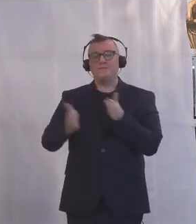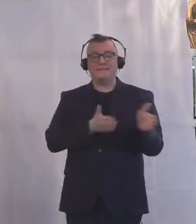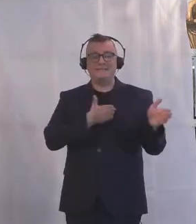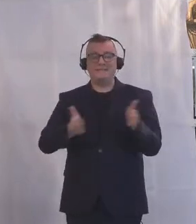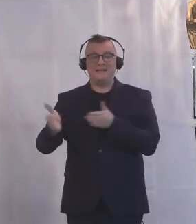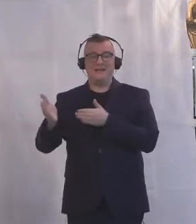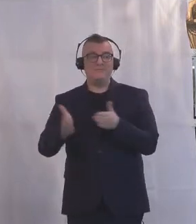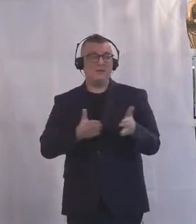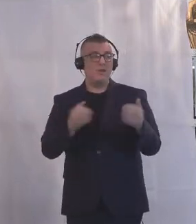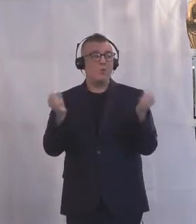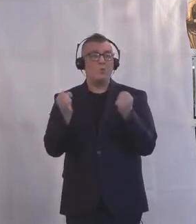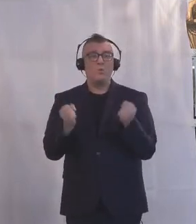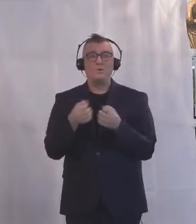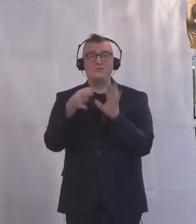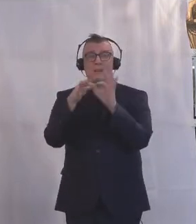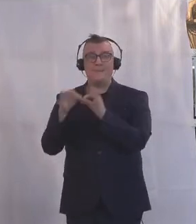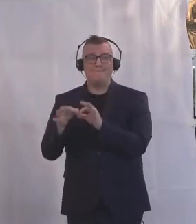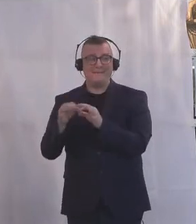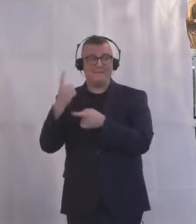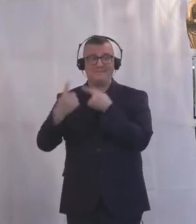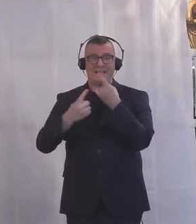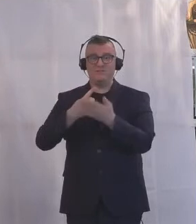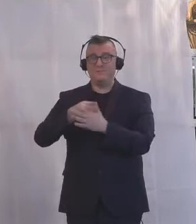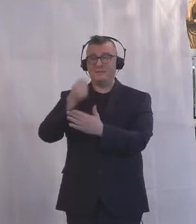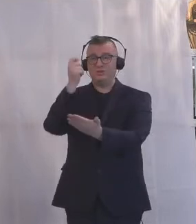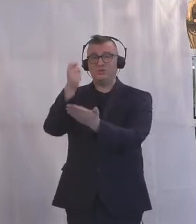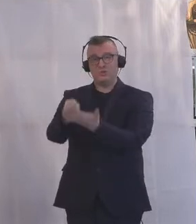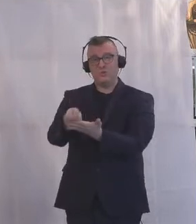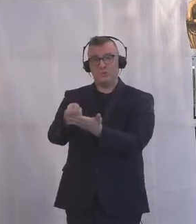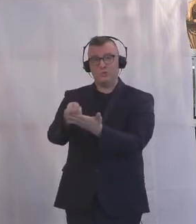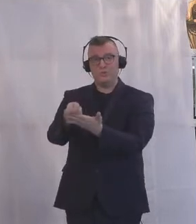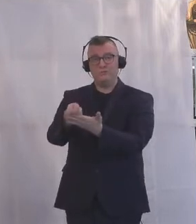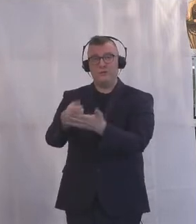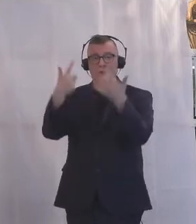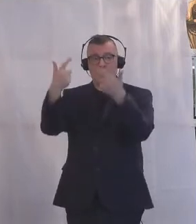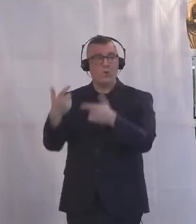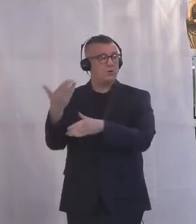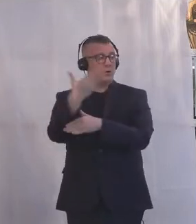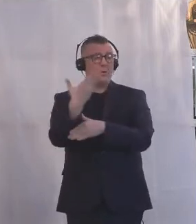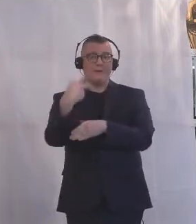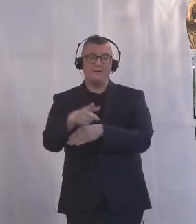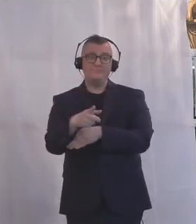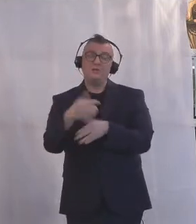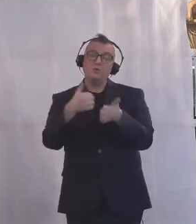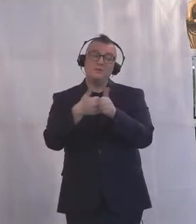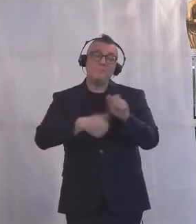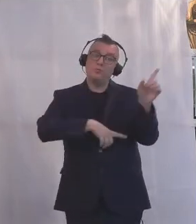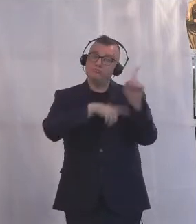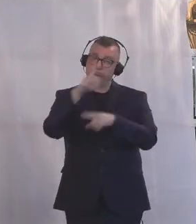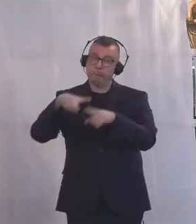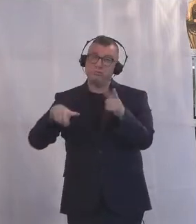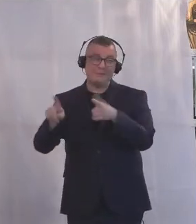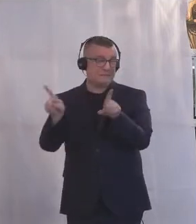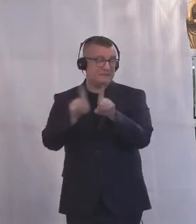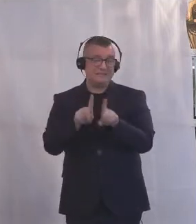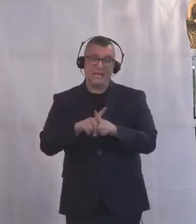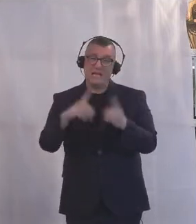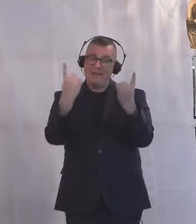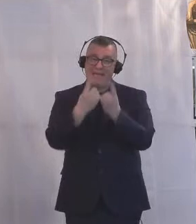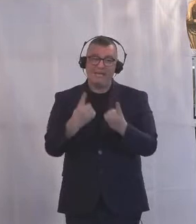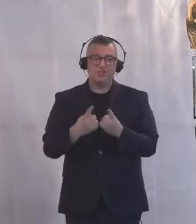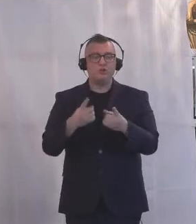Olympics also suffered a lawsuit. And multiple sports are having this issue, and it's hindering them from being able to